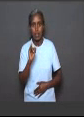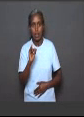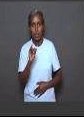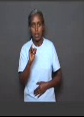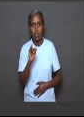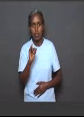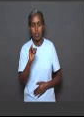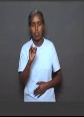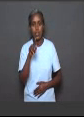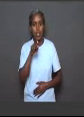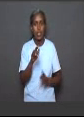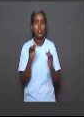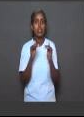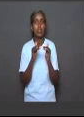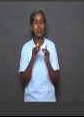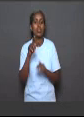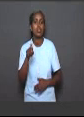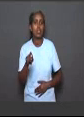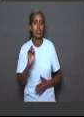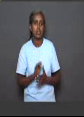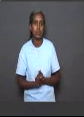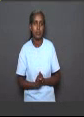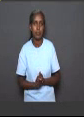of x equals x.